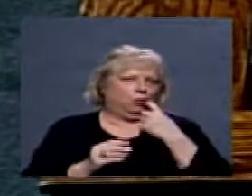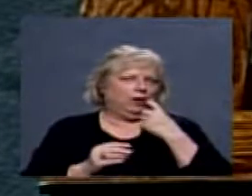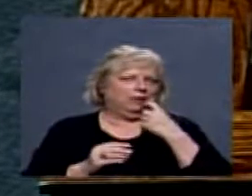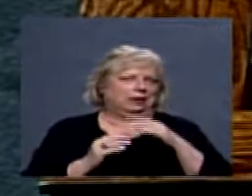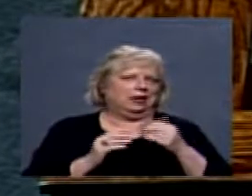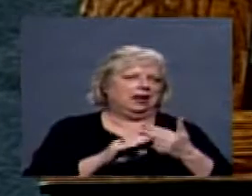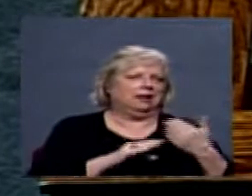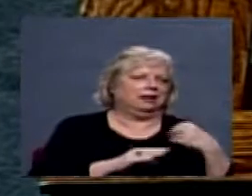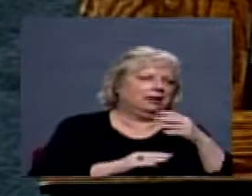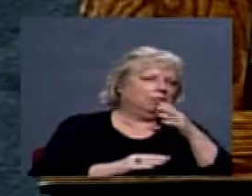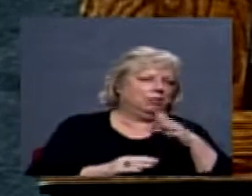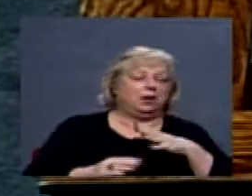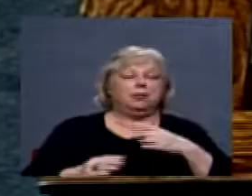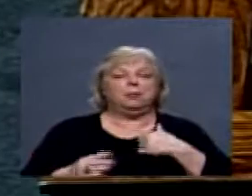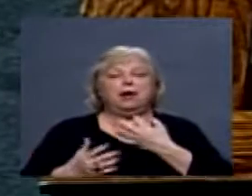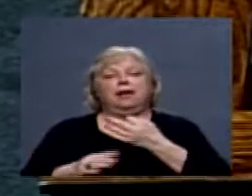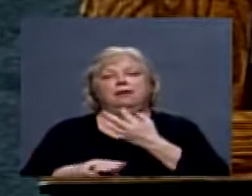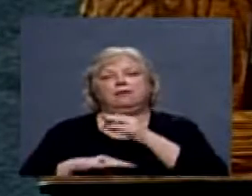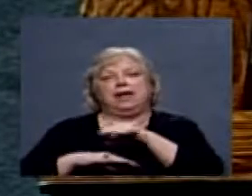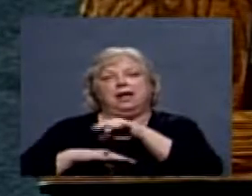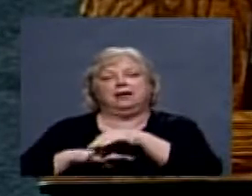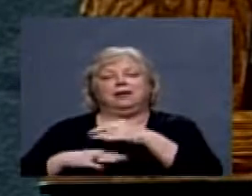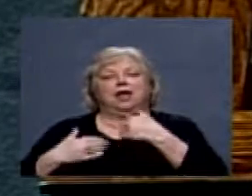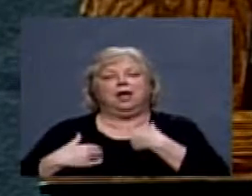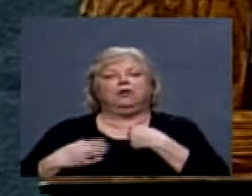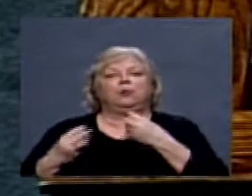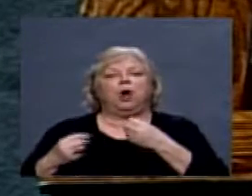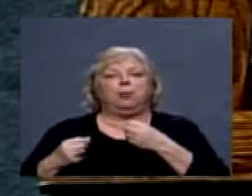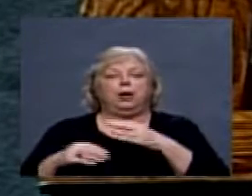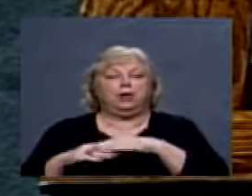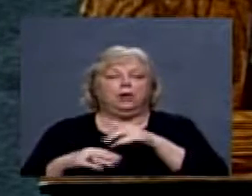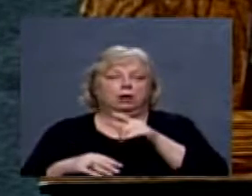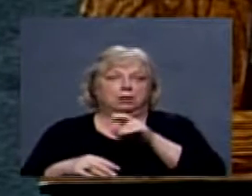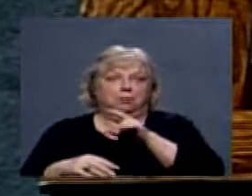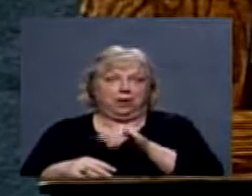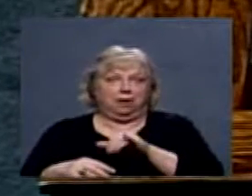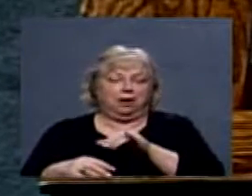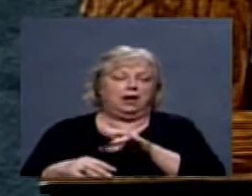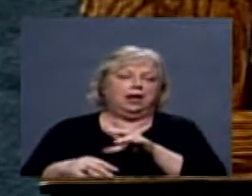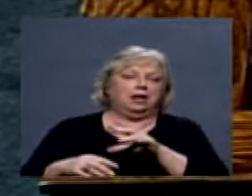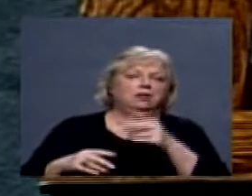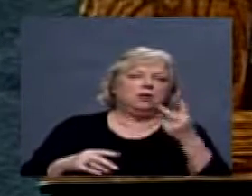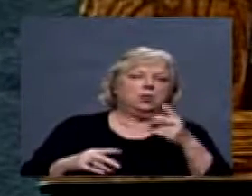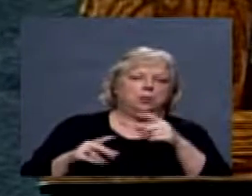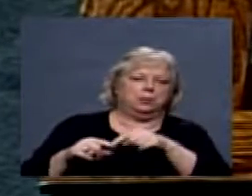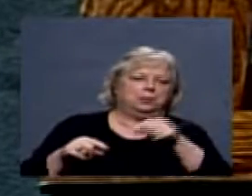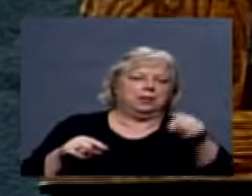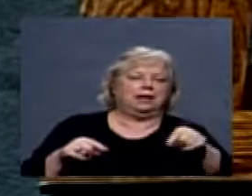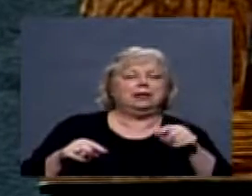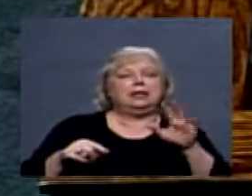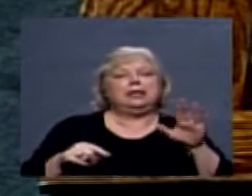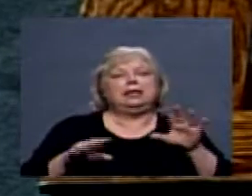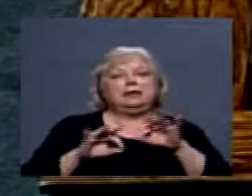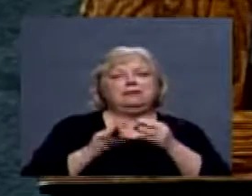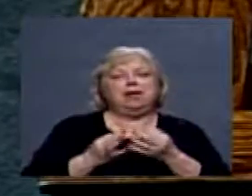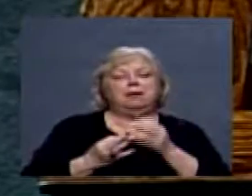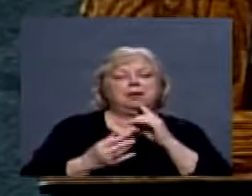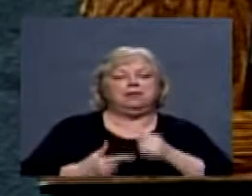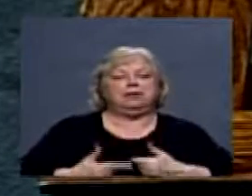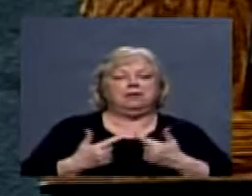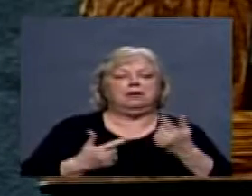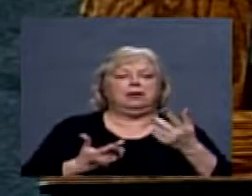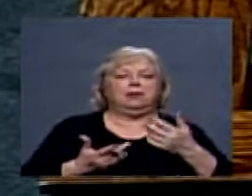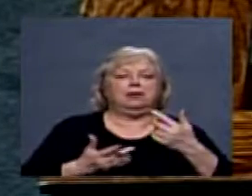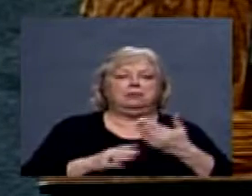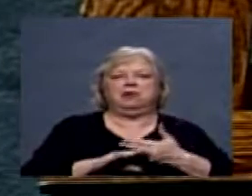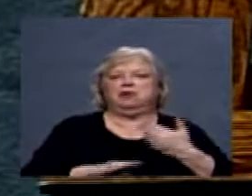on this block of Perry, but further down Perry. His family has been living in that area since before this was a part